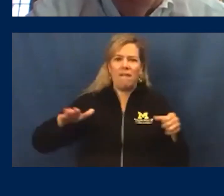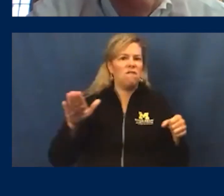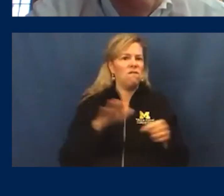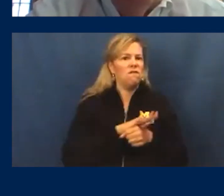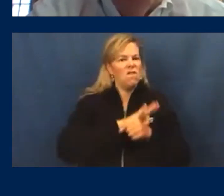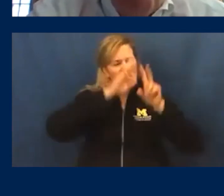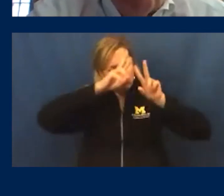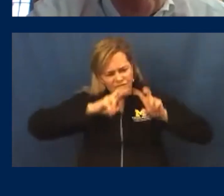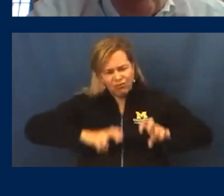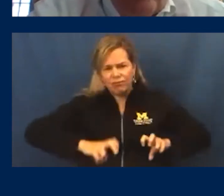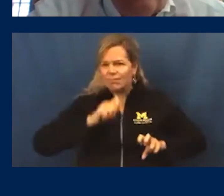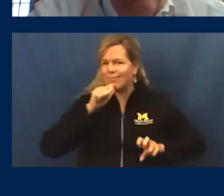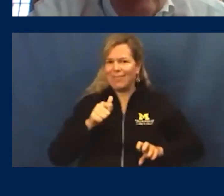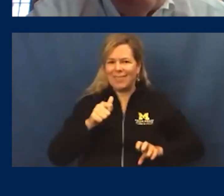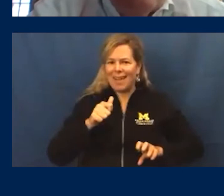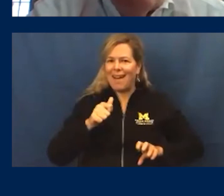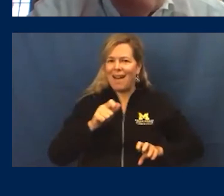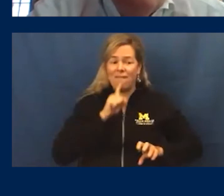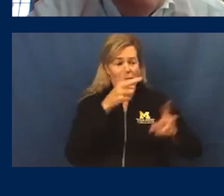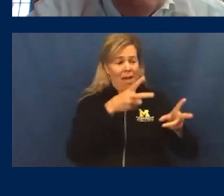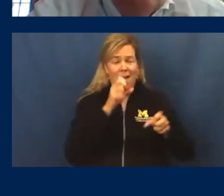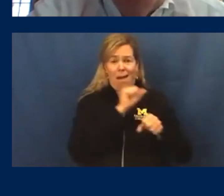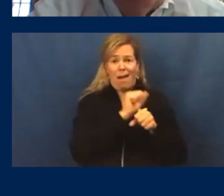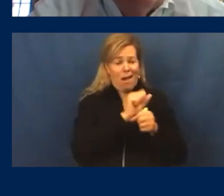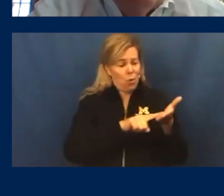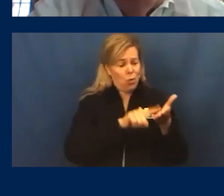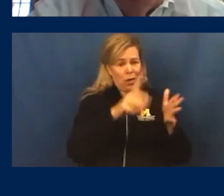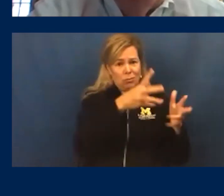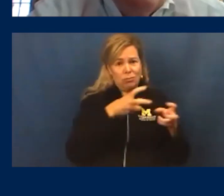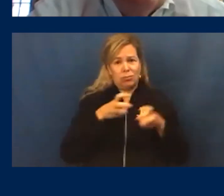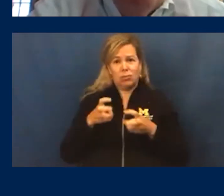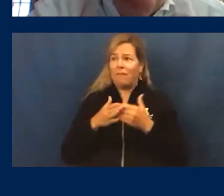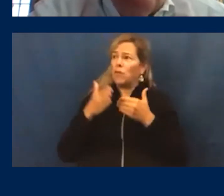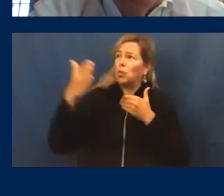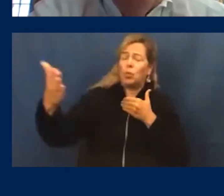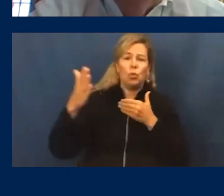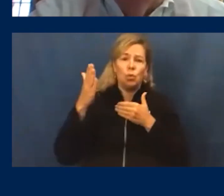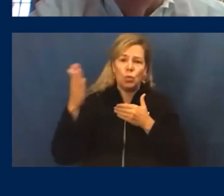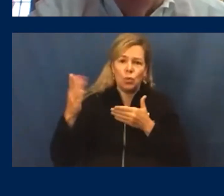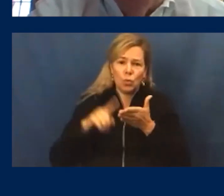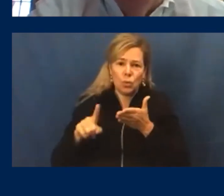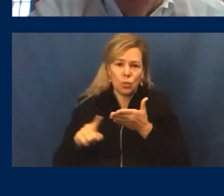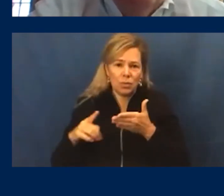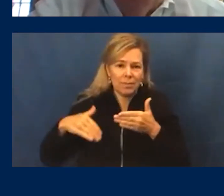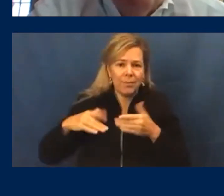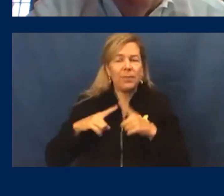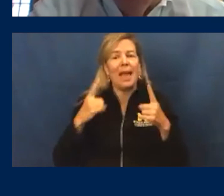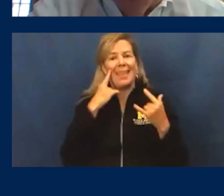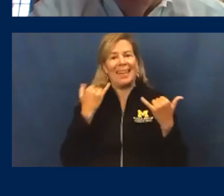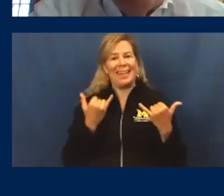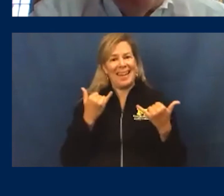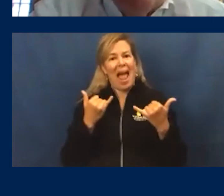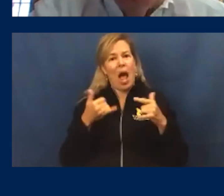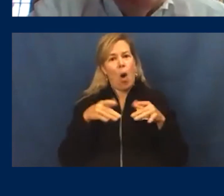used to inform our work. I will say that I think that we can and will change as the group matures,